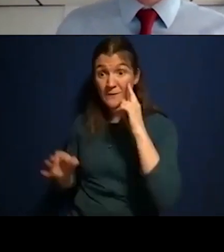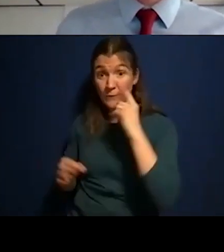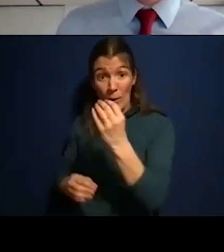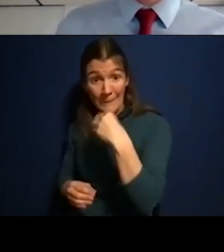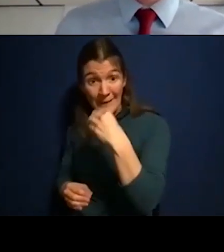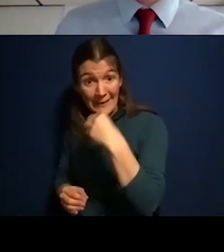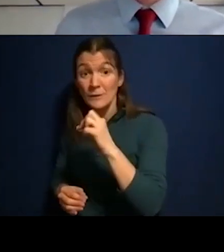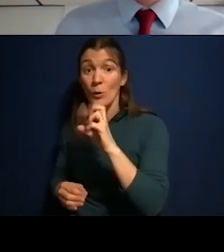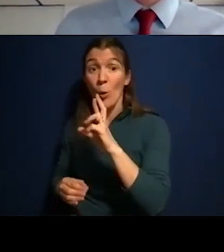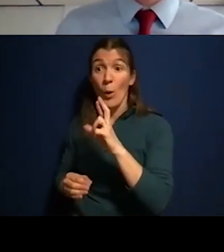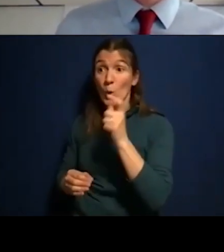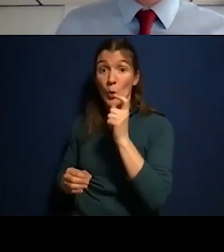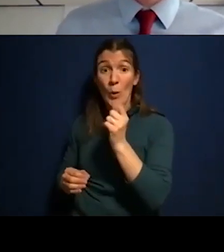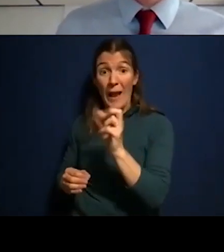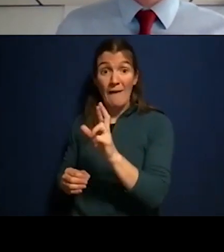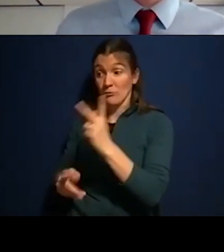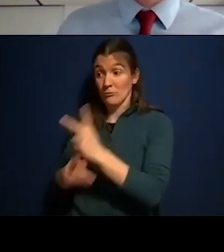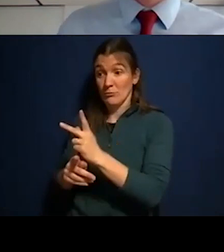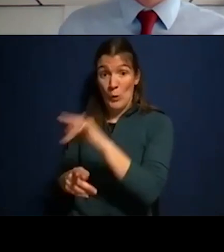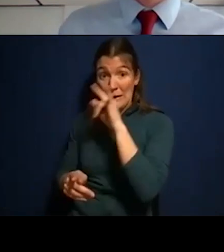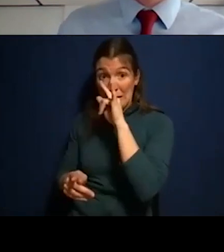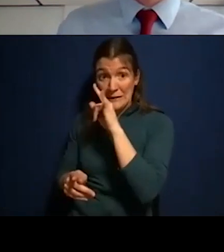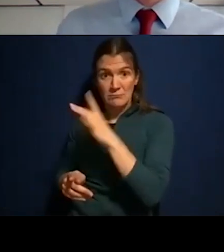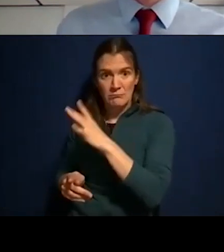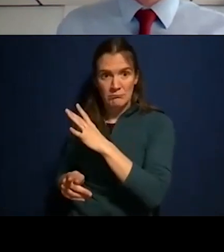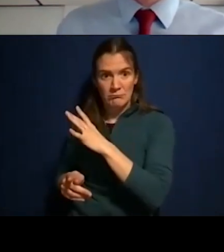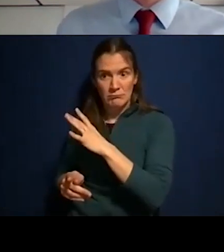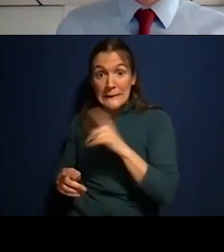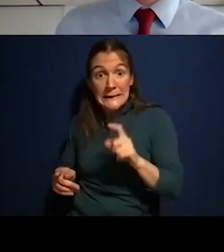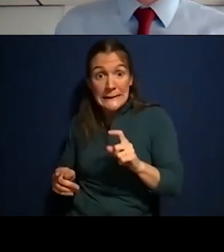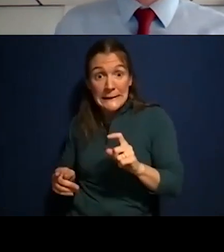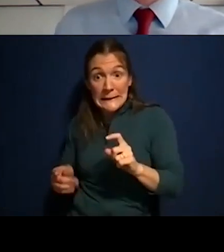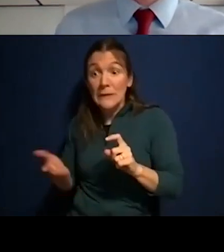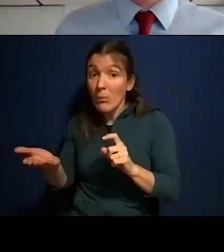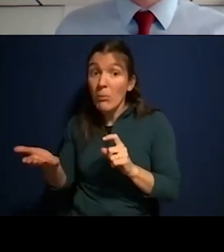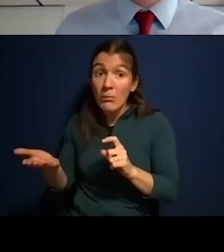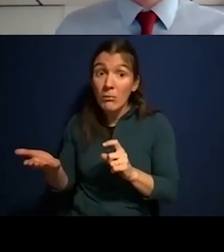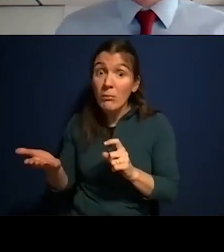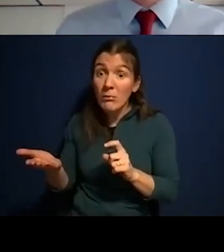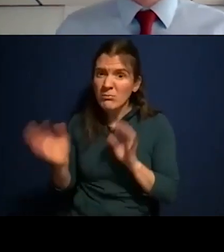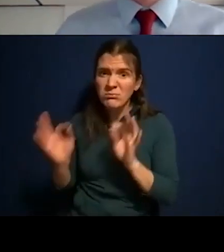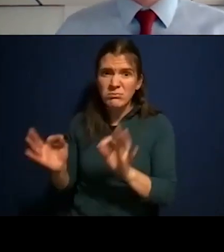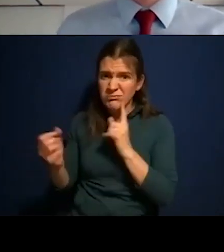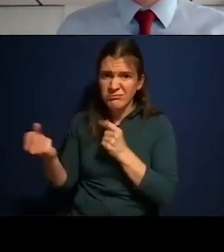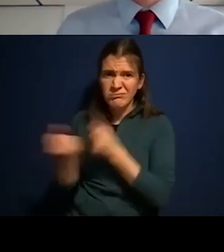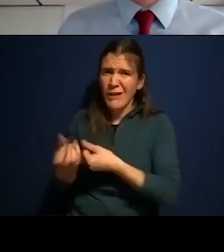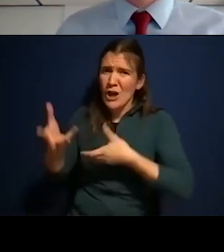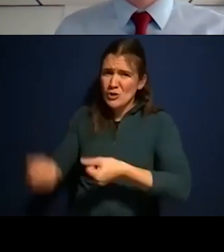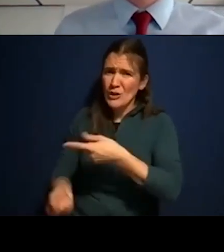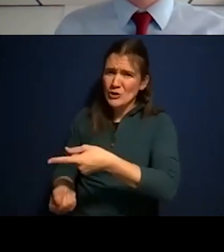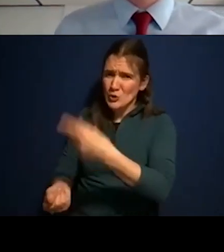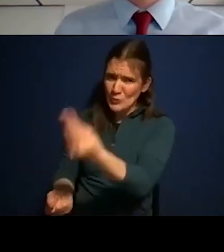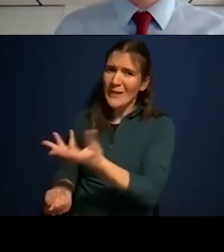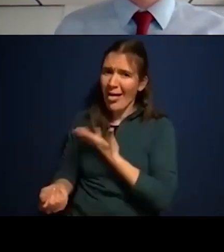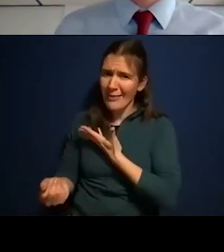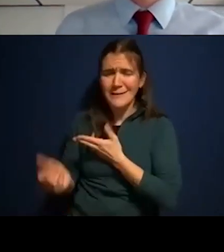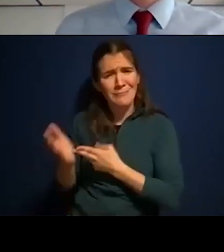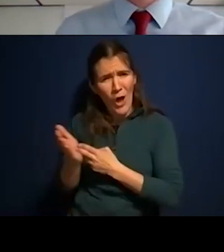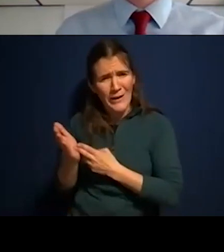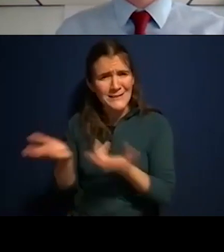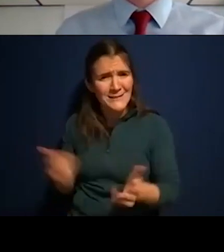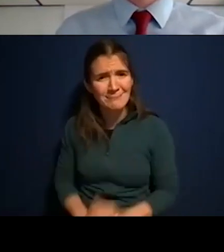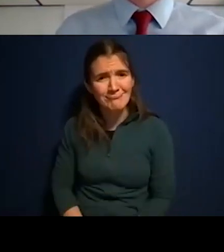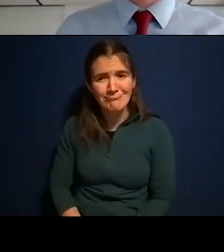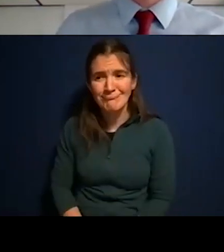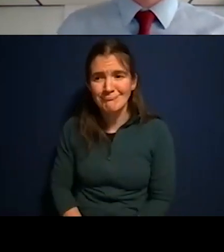expenses is a thing that you need in your life, I'm going to trust that you'll report that in an honorable way